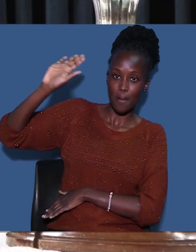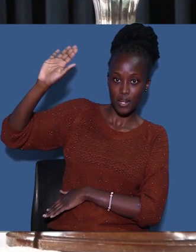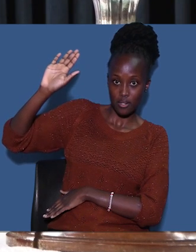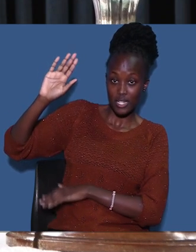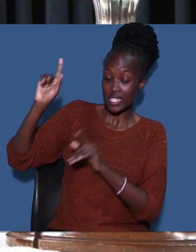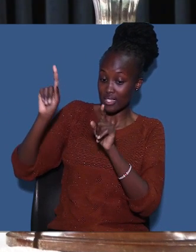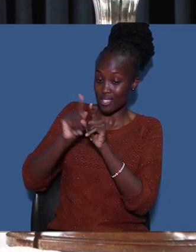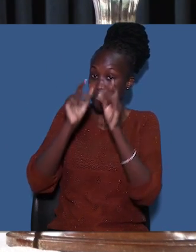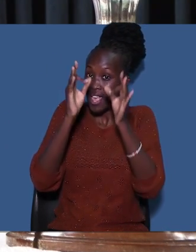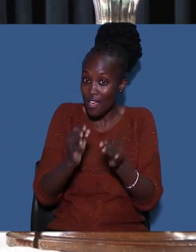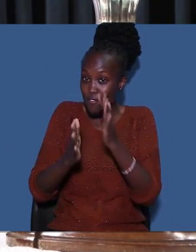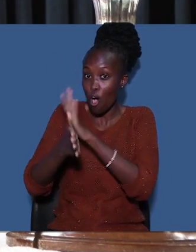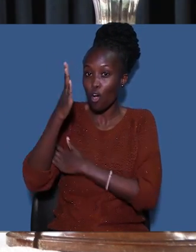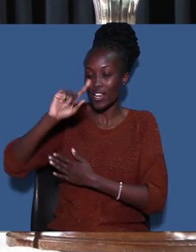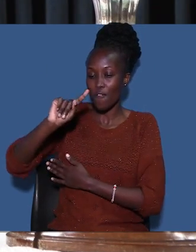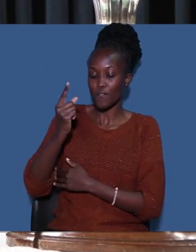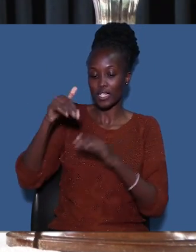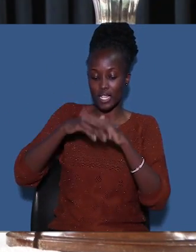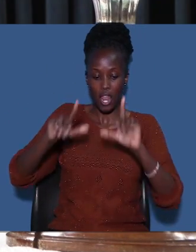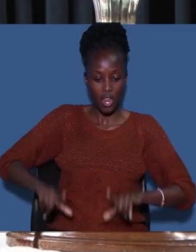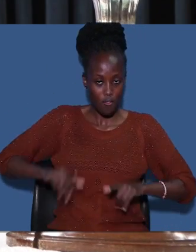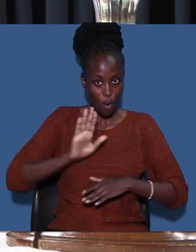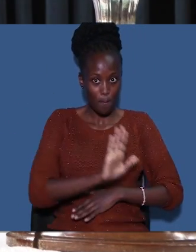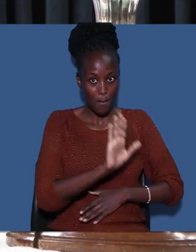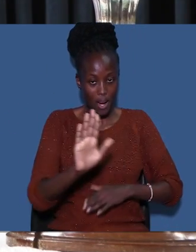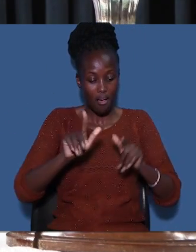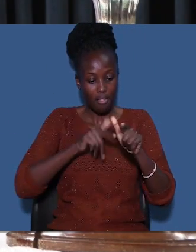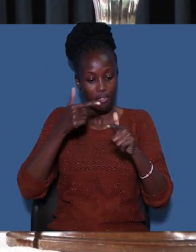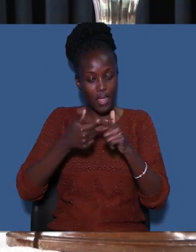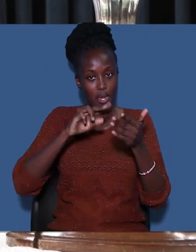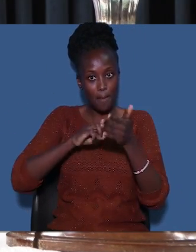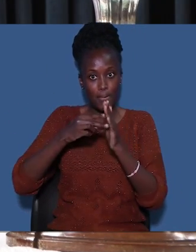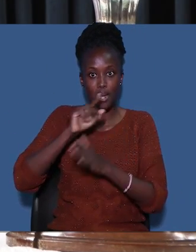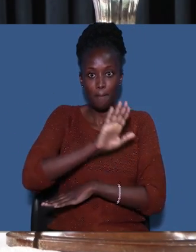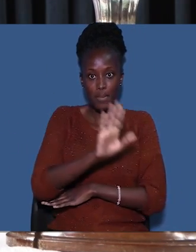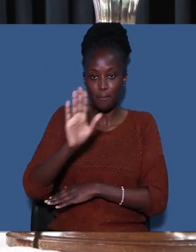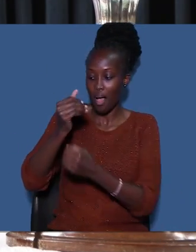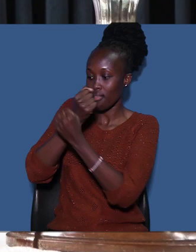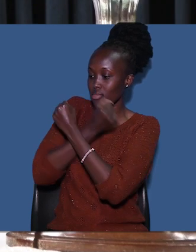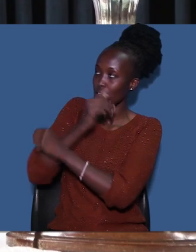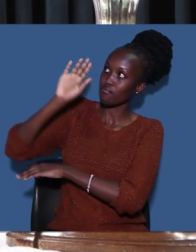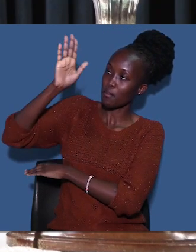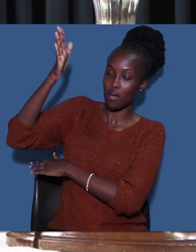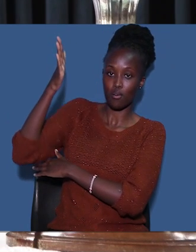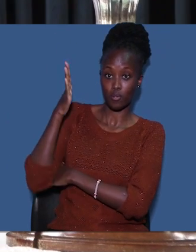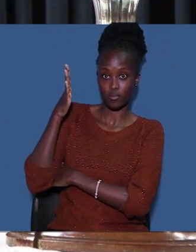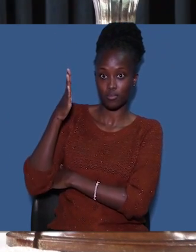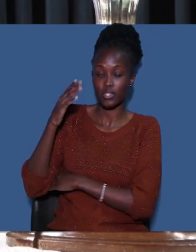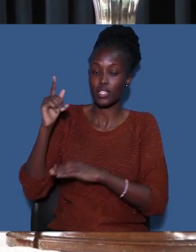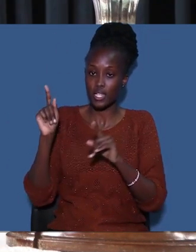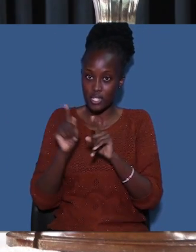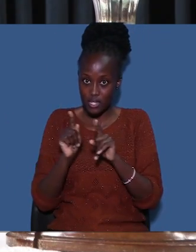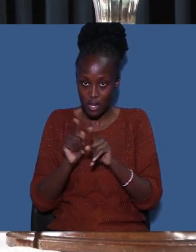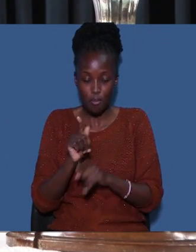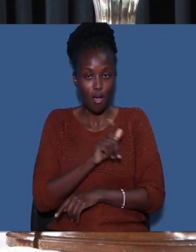truly love him. He promised to bless and show love to the latter. God went on to tell his people not to use his